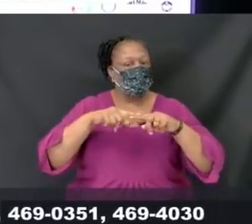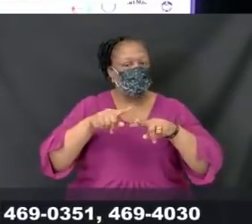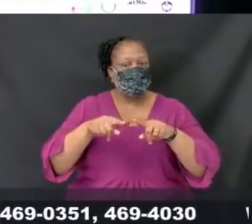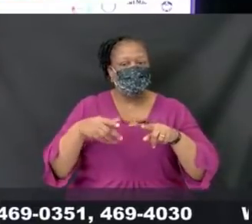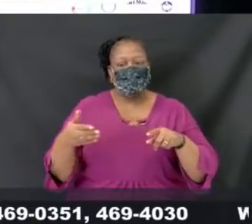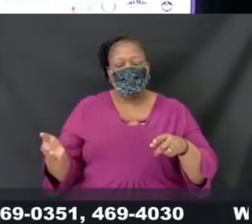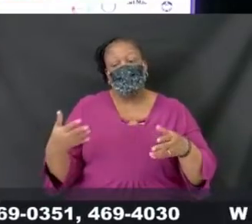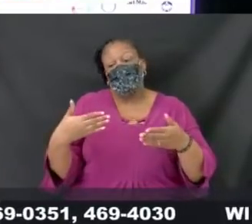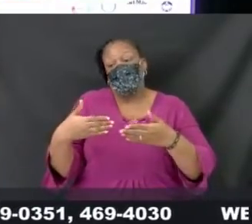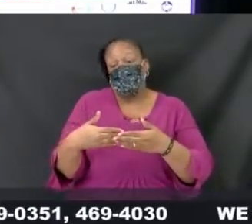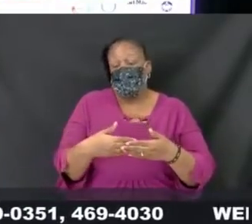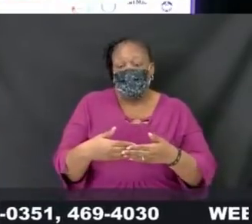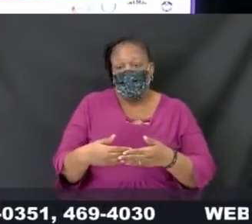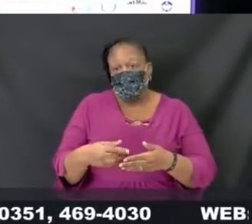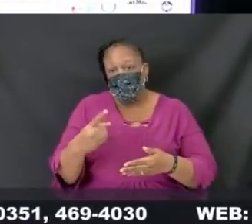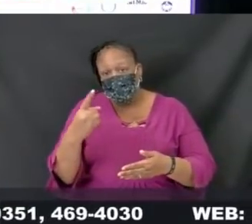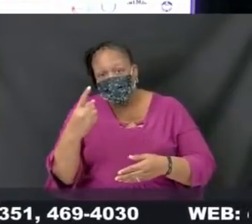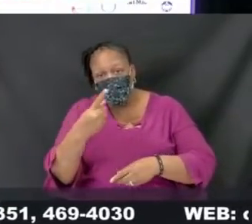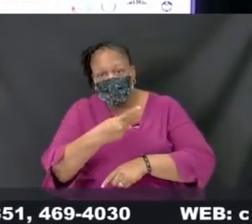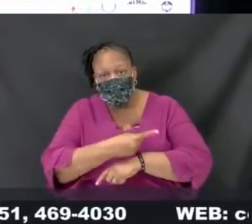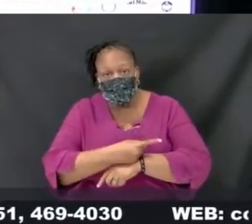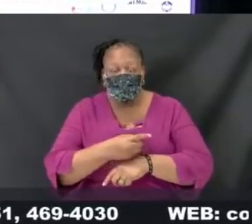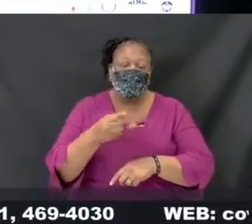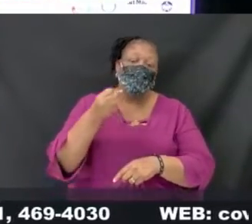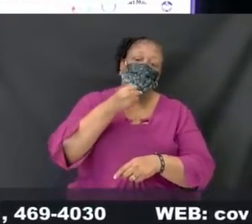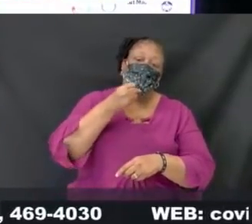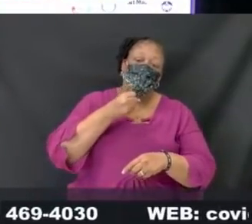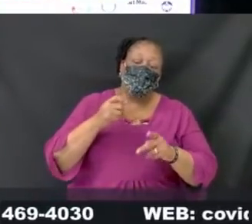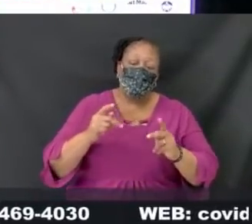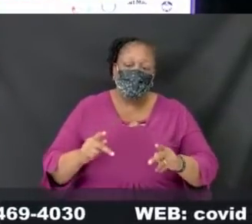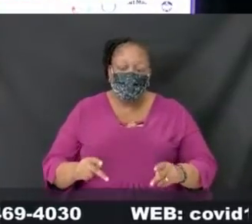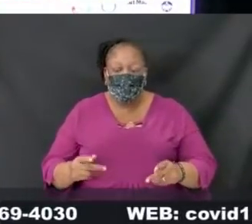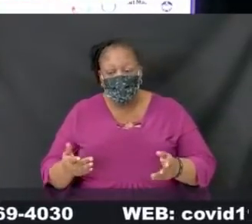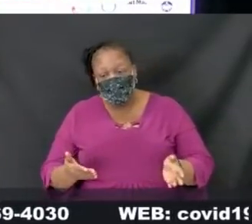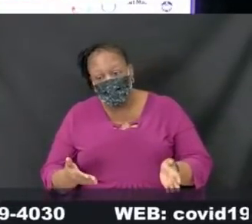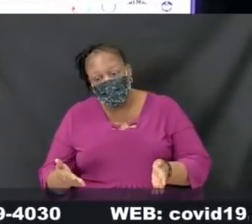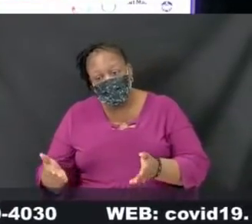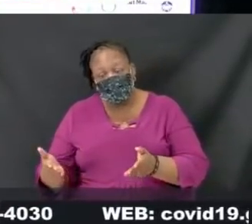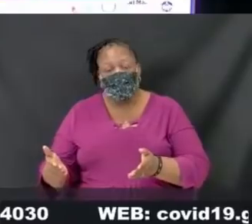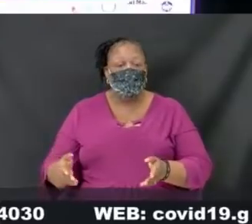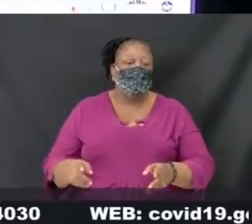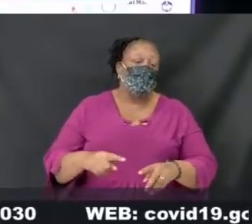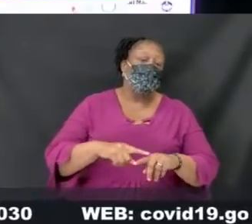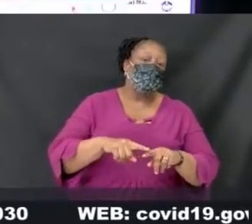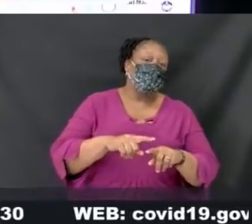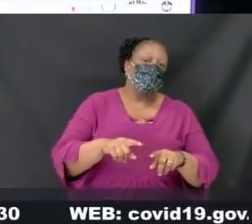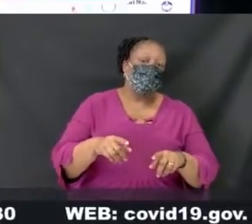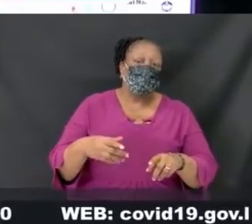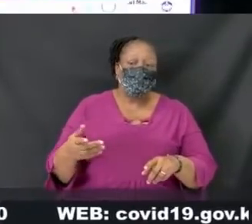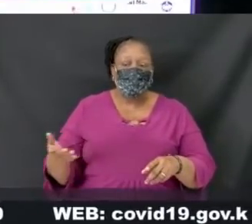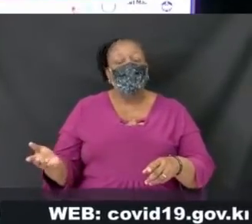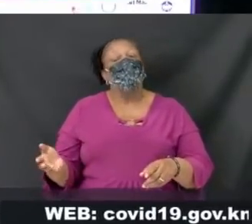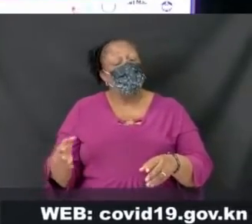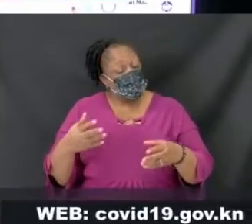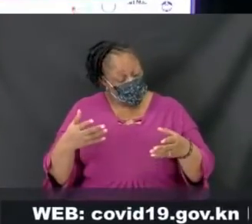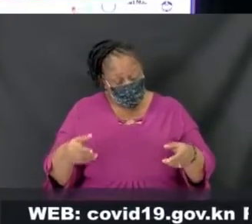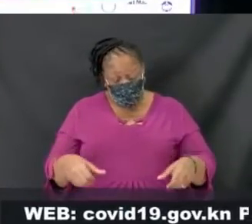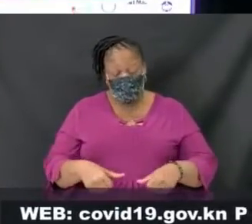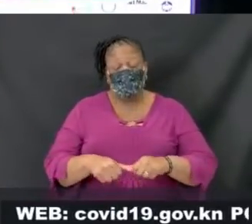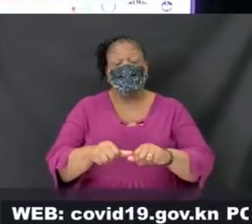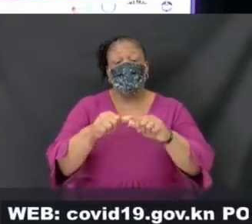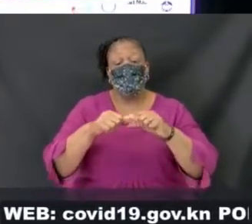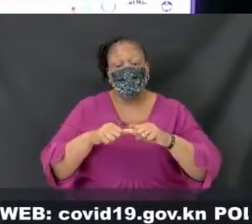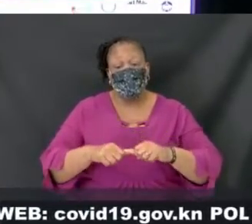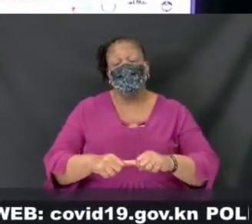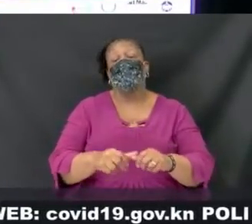district medical officers and the public health nurses, they offer the regular services to our diabetics